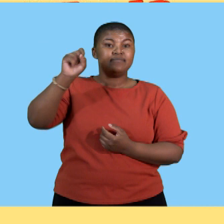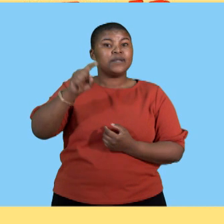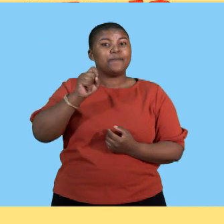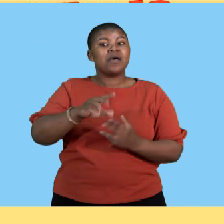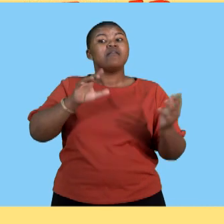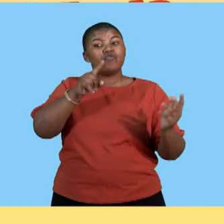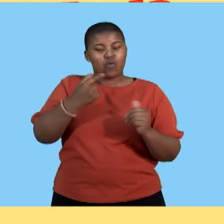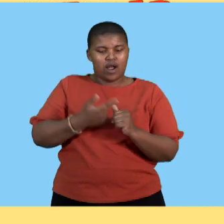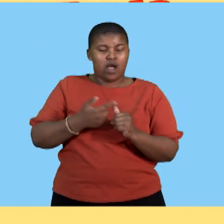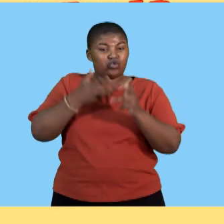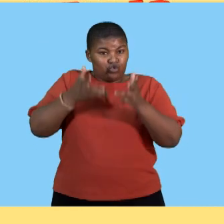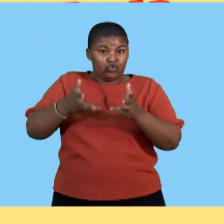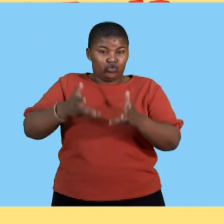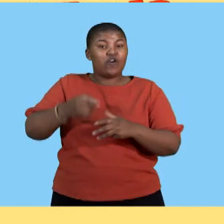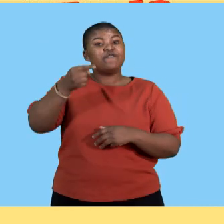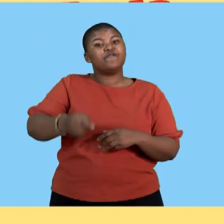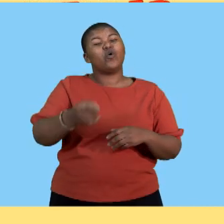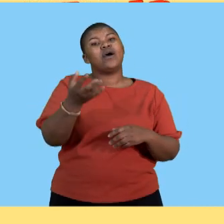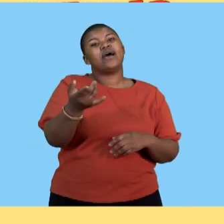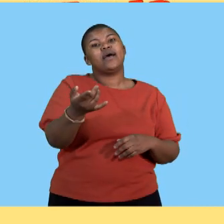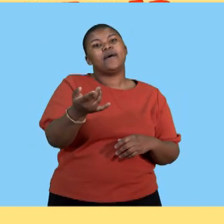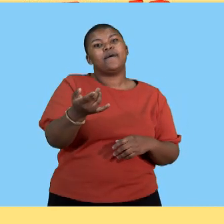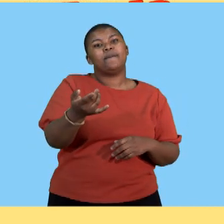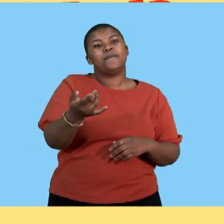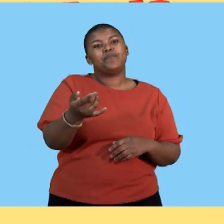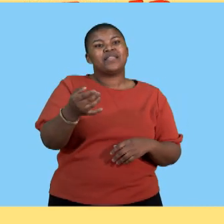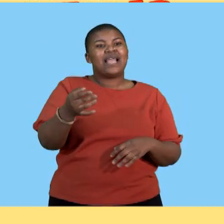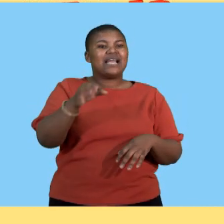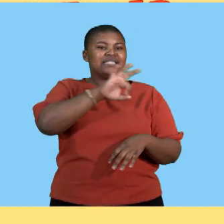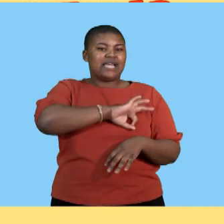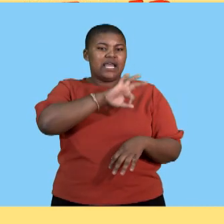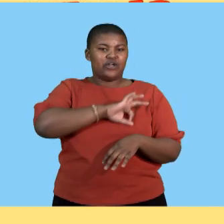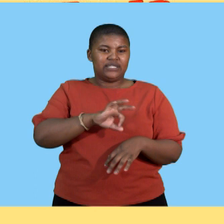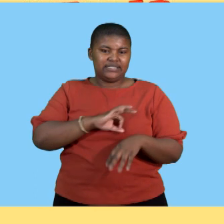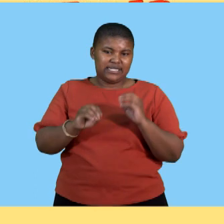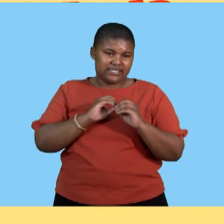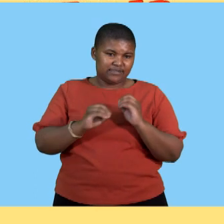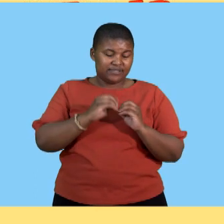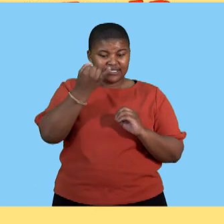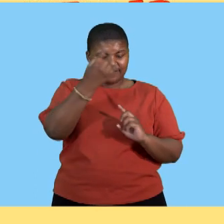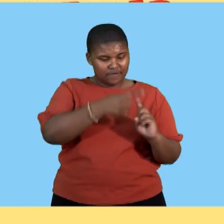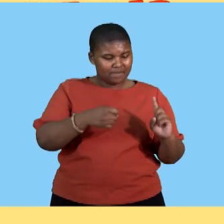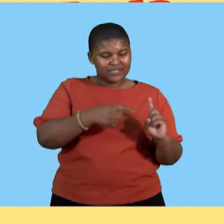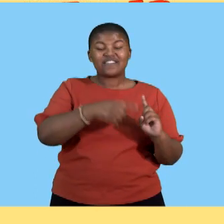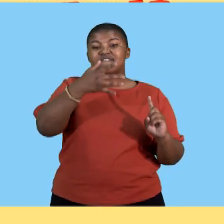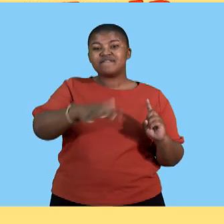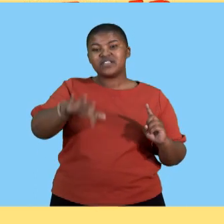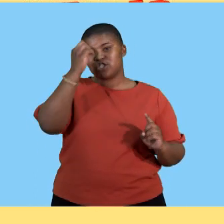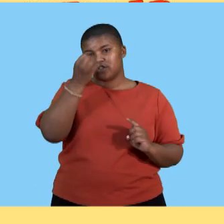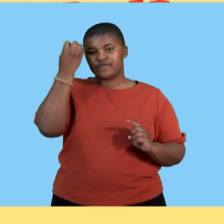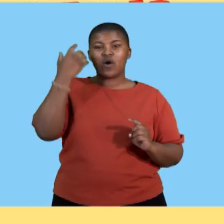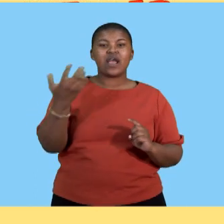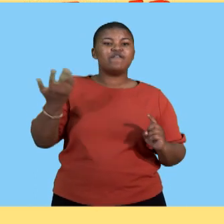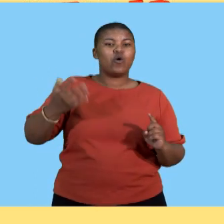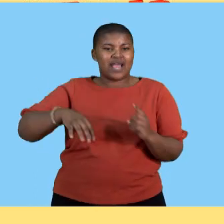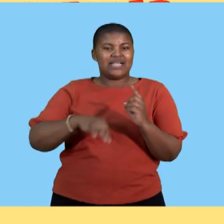108,220. This is how you would do the salaries adjustment when an employee has been omitted from